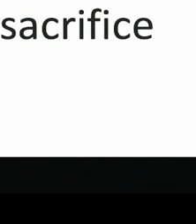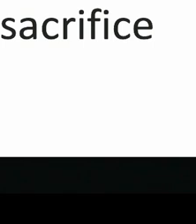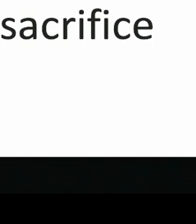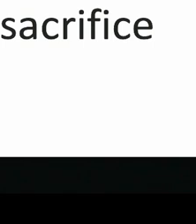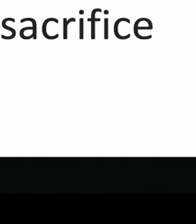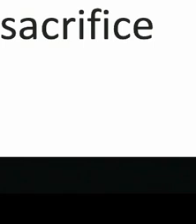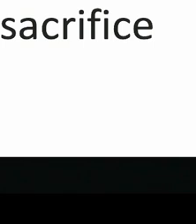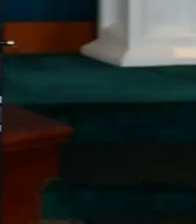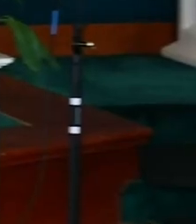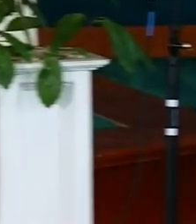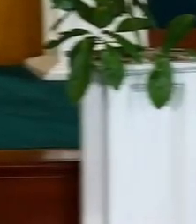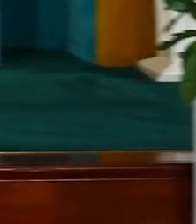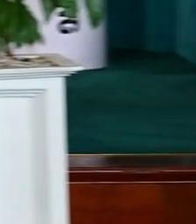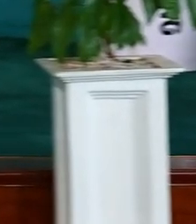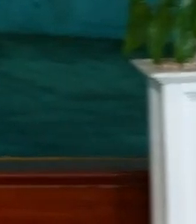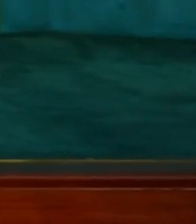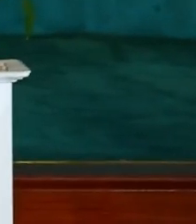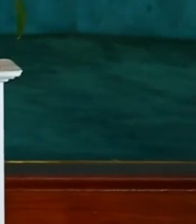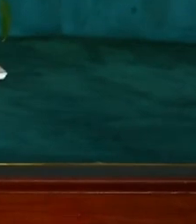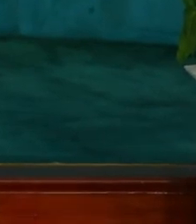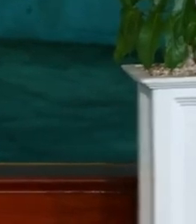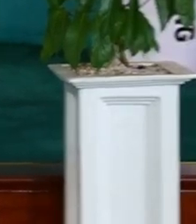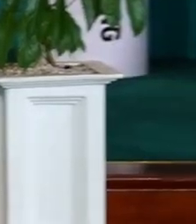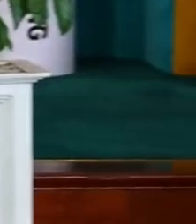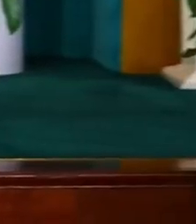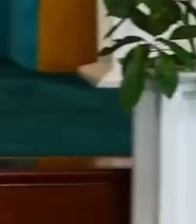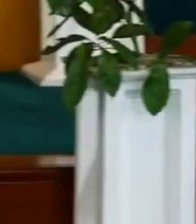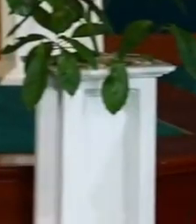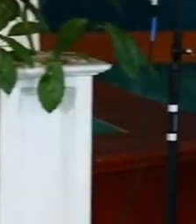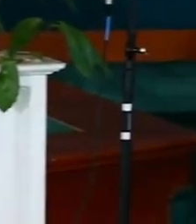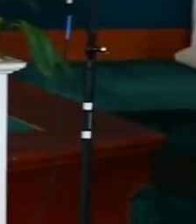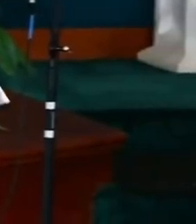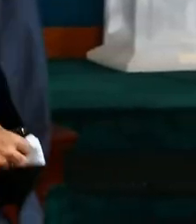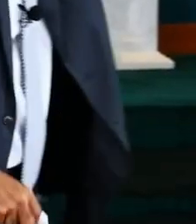what? Vows to him. What do you think those vows say?